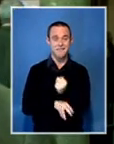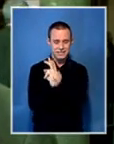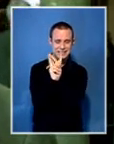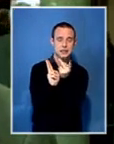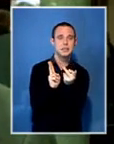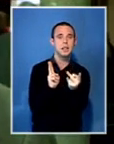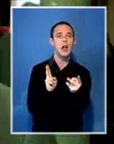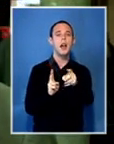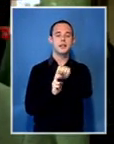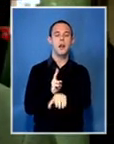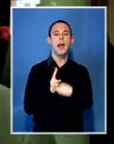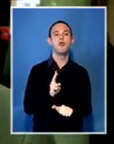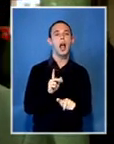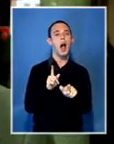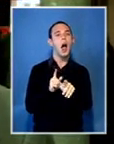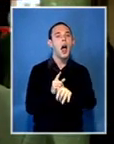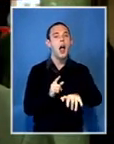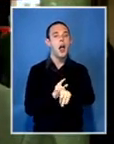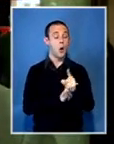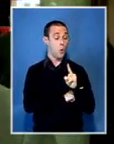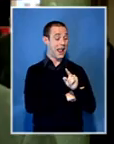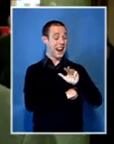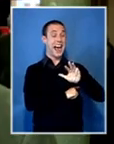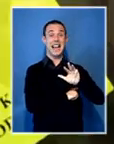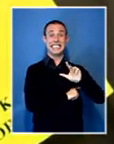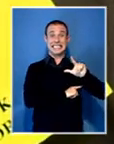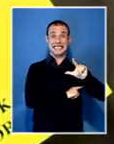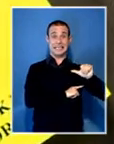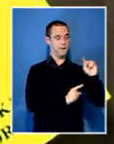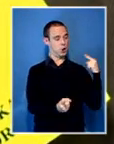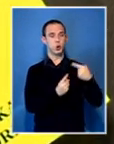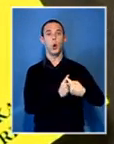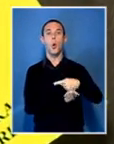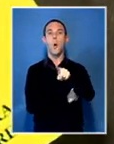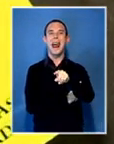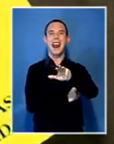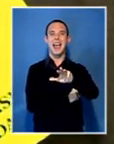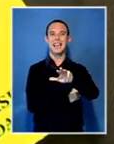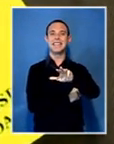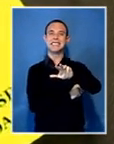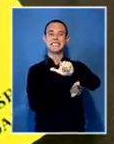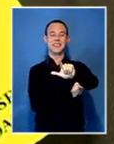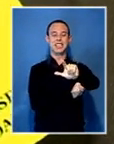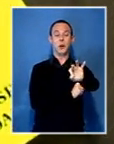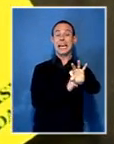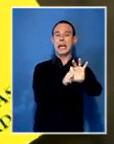South Africa at least once a year, every year, from 1967 to 1973. Posting letters,